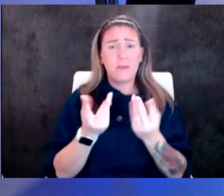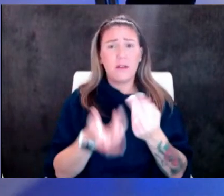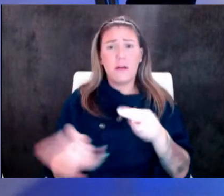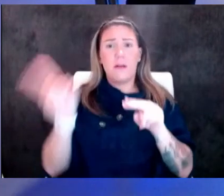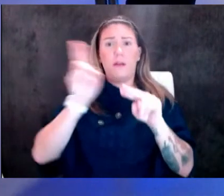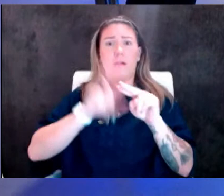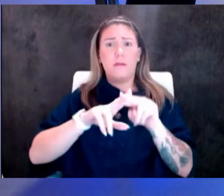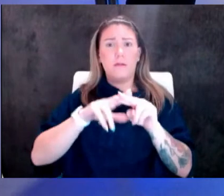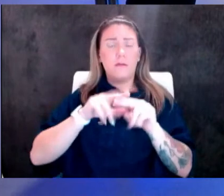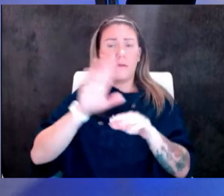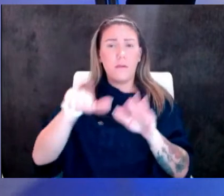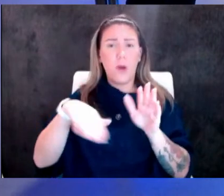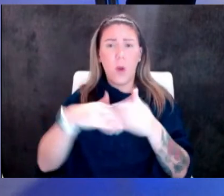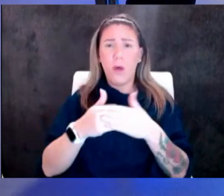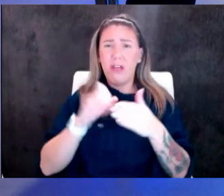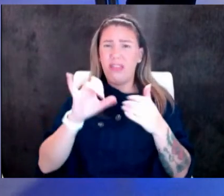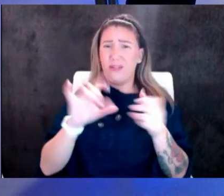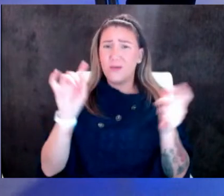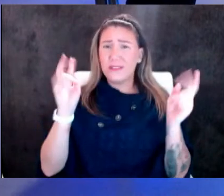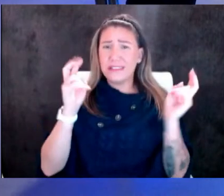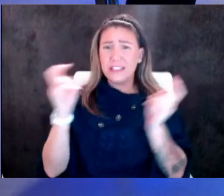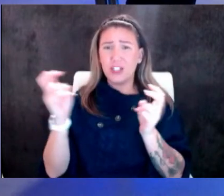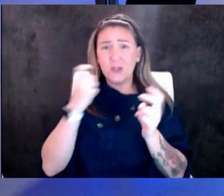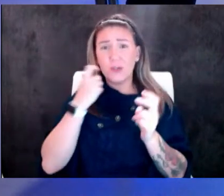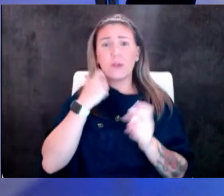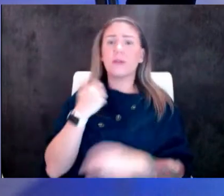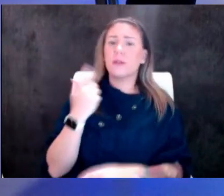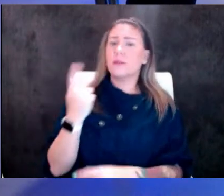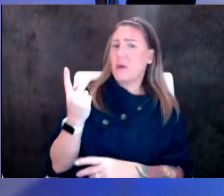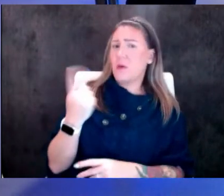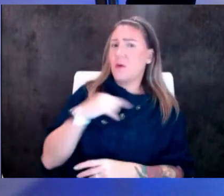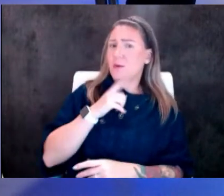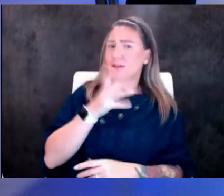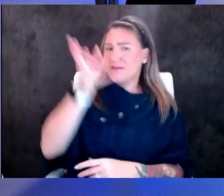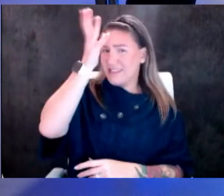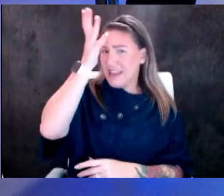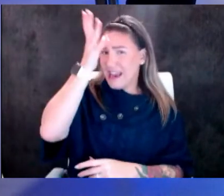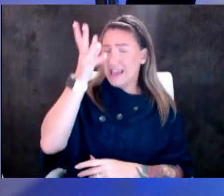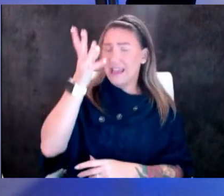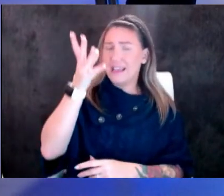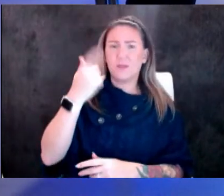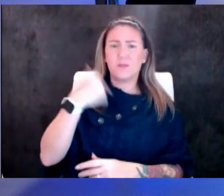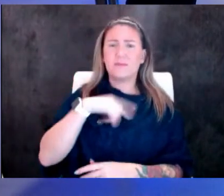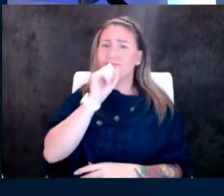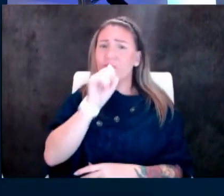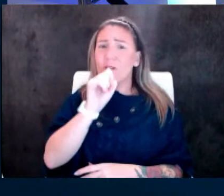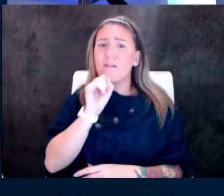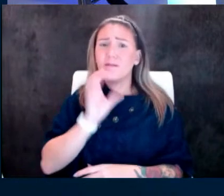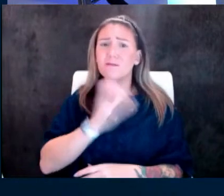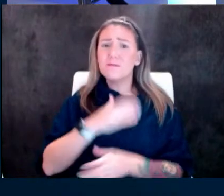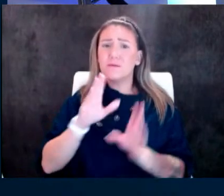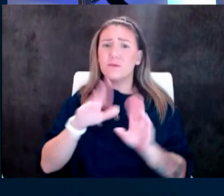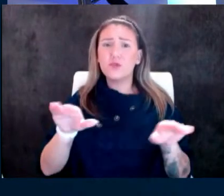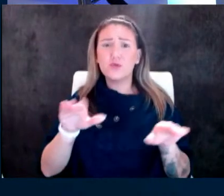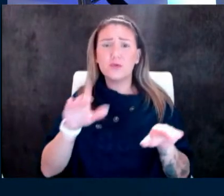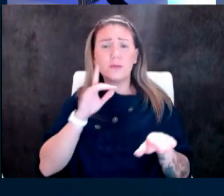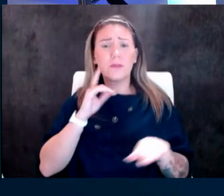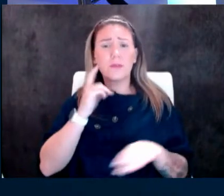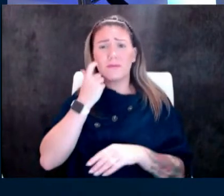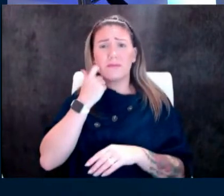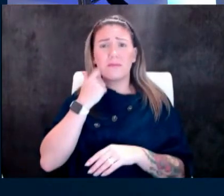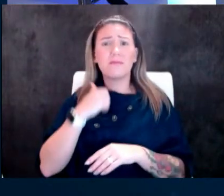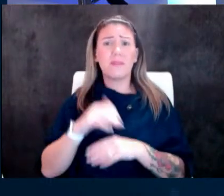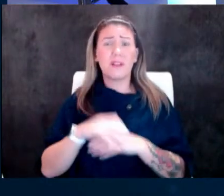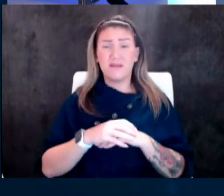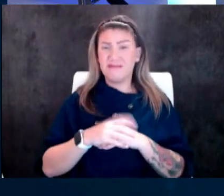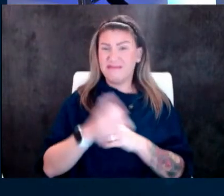problem. Yeah. And Hawk, you and I both are dads. We love our kids. Yeah. We do a lot of stuff with them. I know I've been close to a major injury in each of my